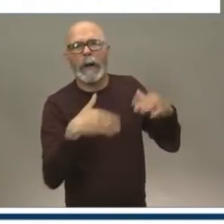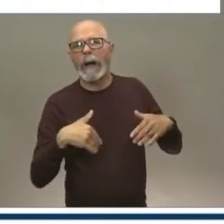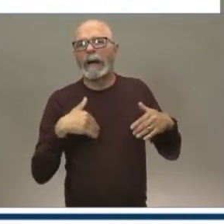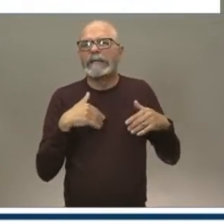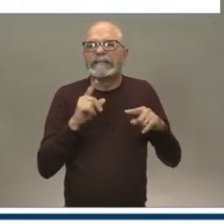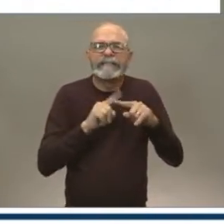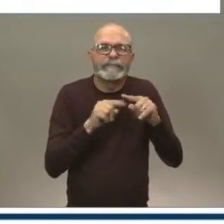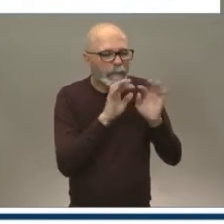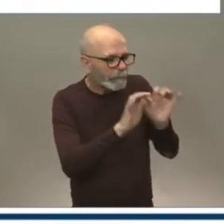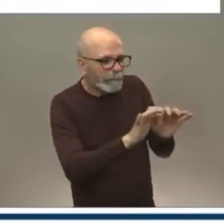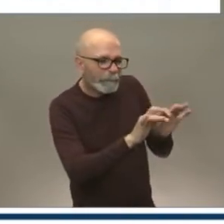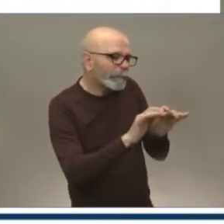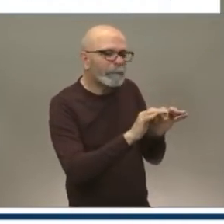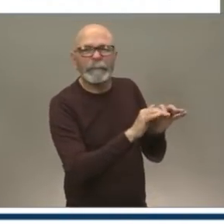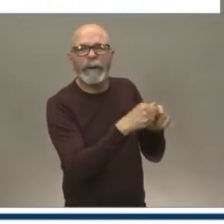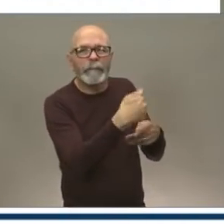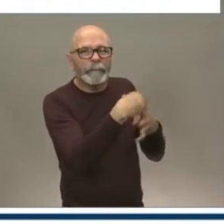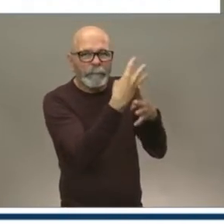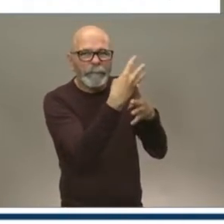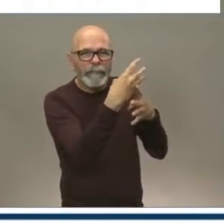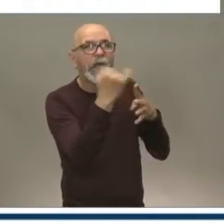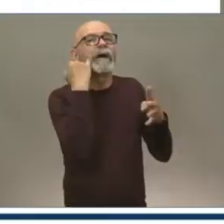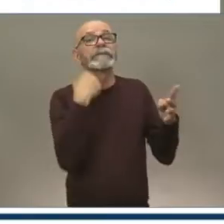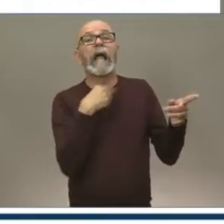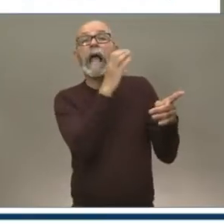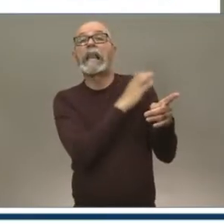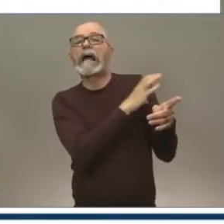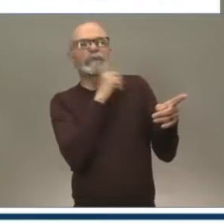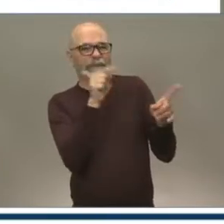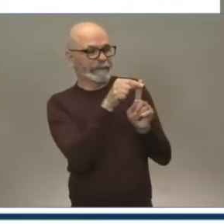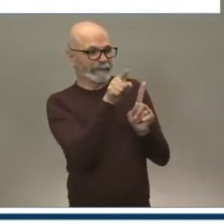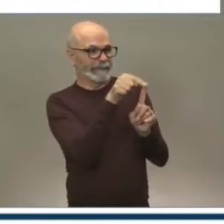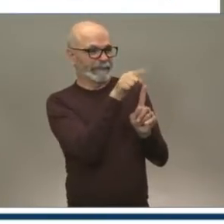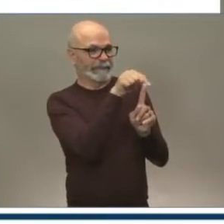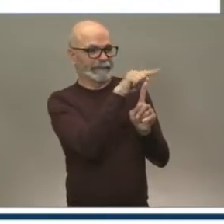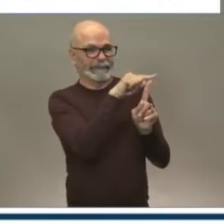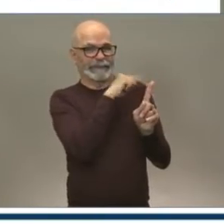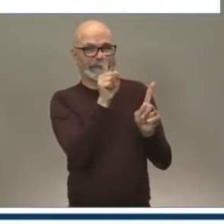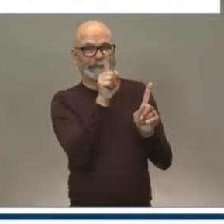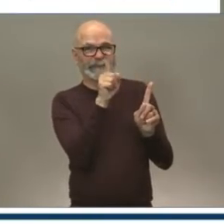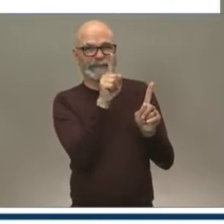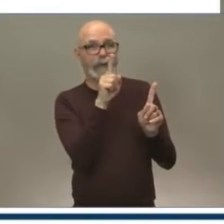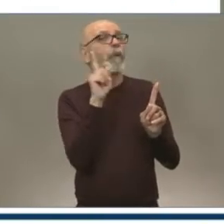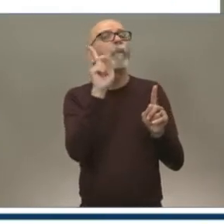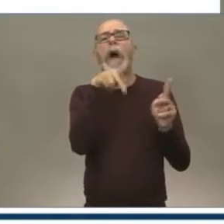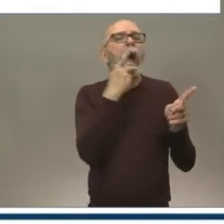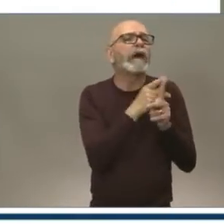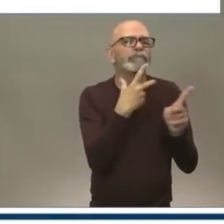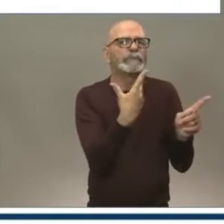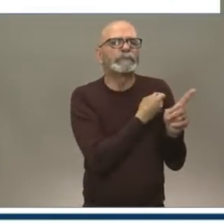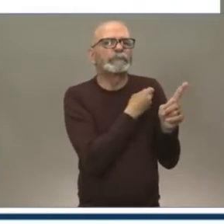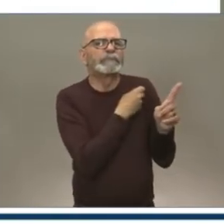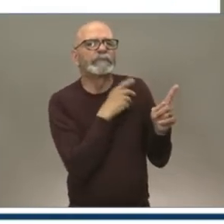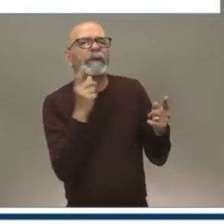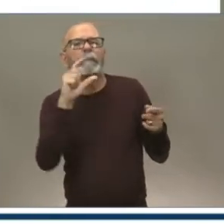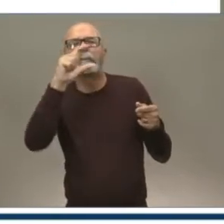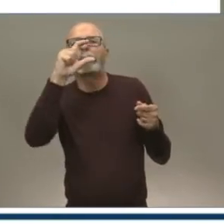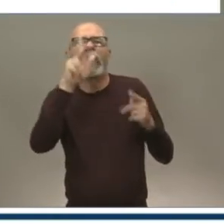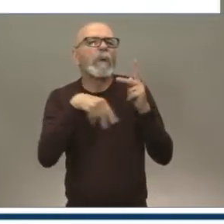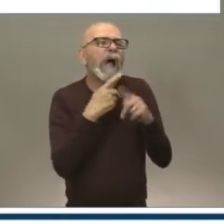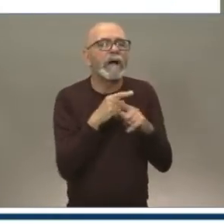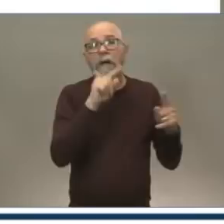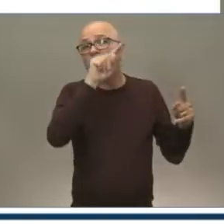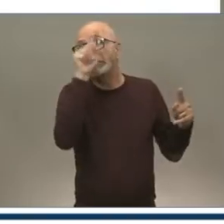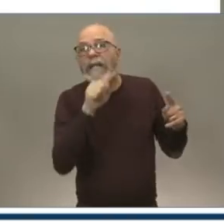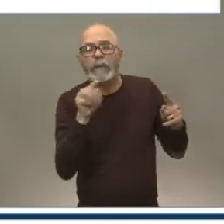enter, and that will tell them which clinics have available appointments and for which type of vaccine. We've also added capacity to